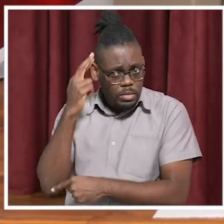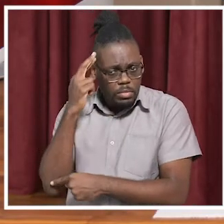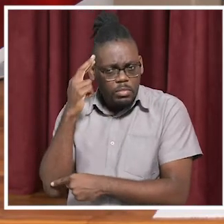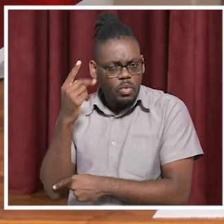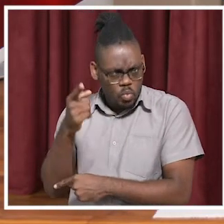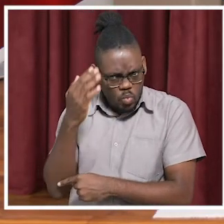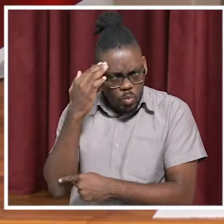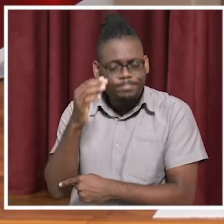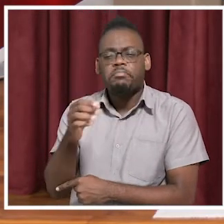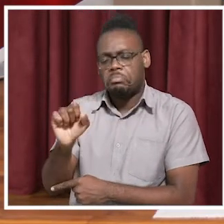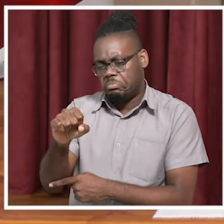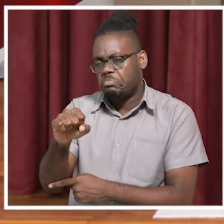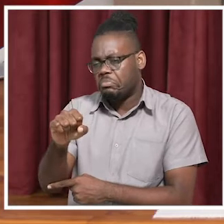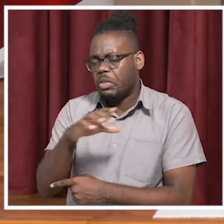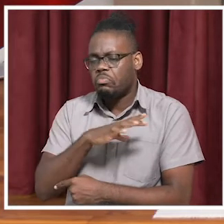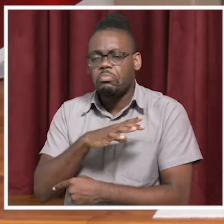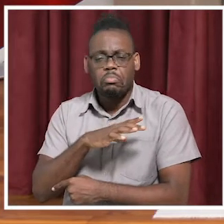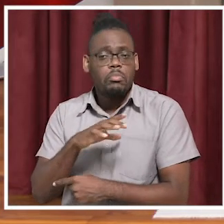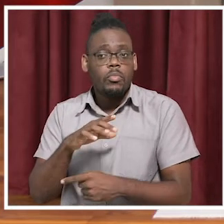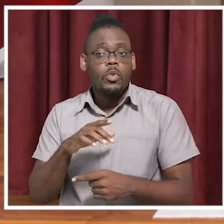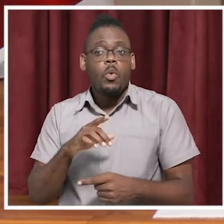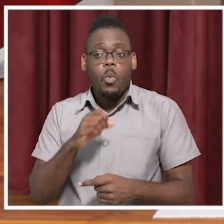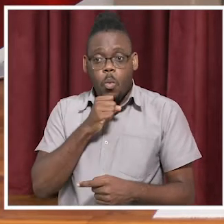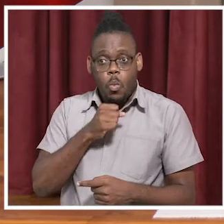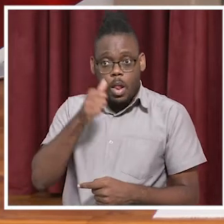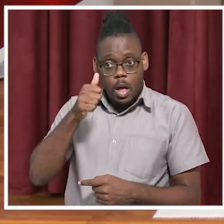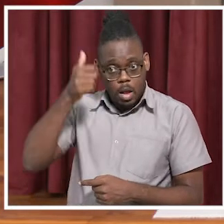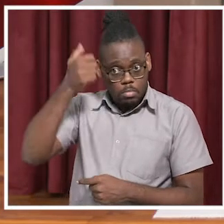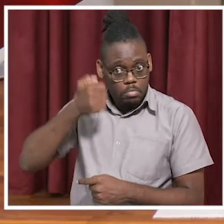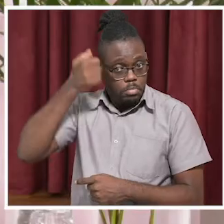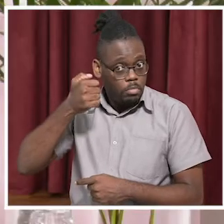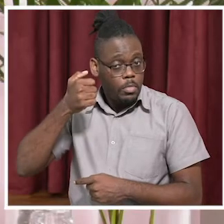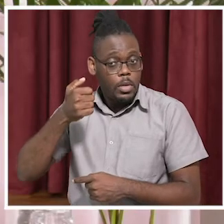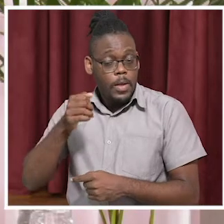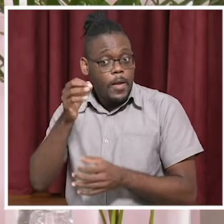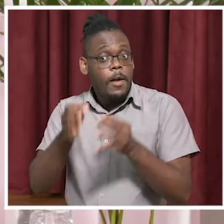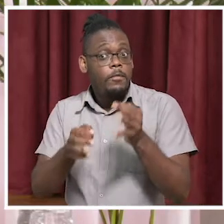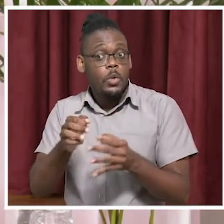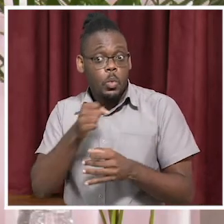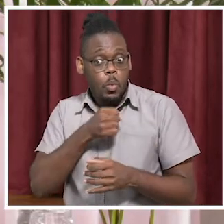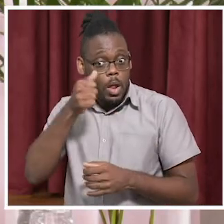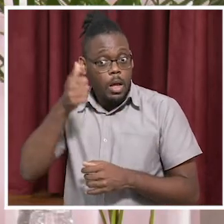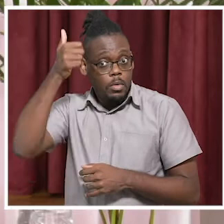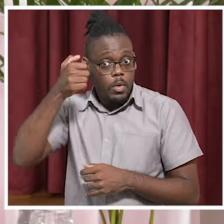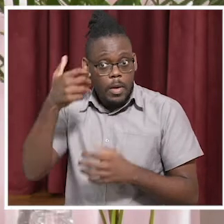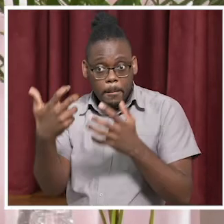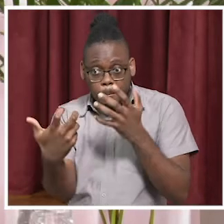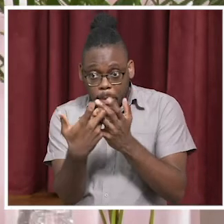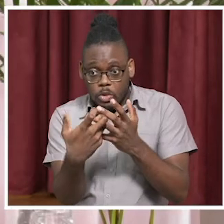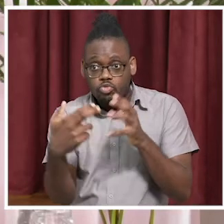citizen's pension, once that is granted, it continues. Right? So once they meet the criteria, that one continues. But the public assistance grant,